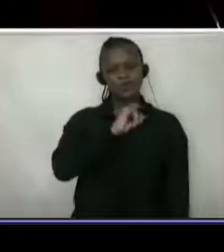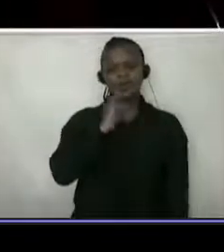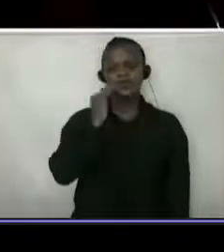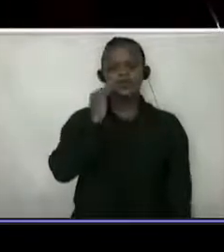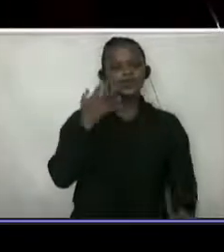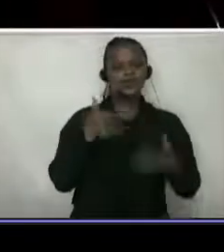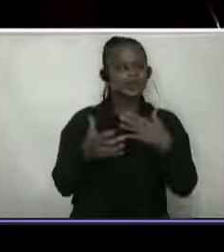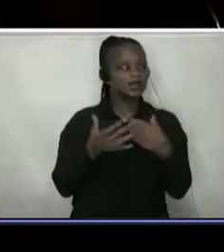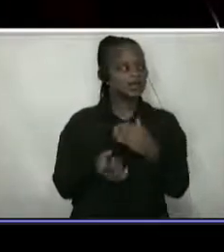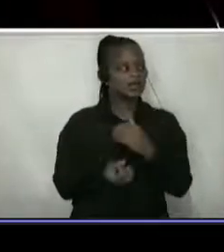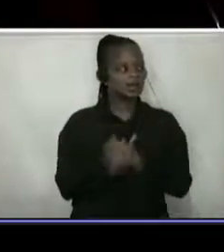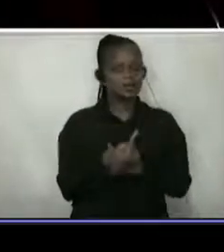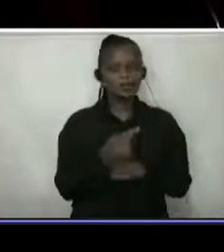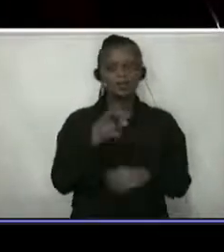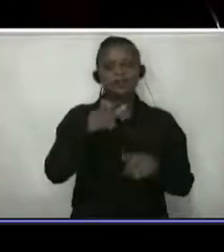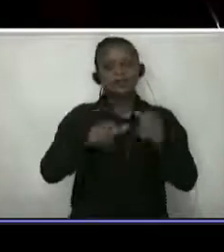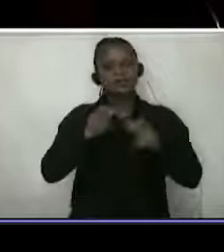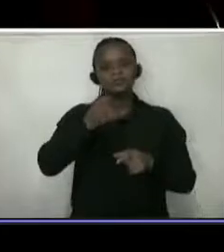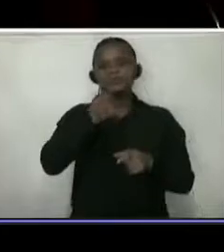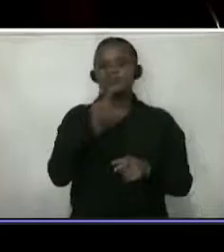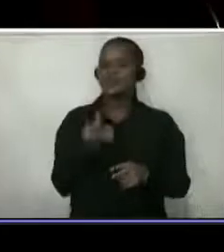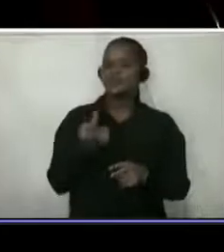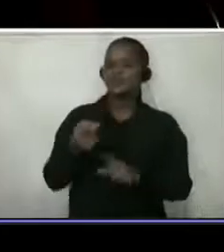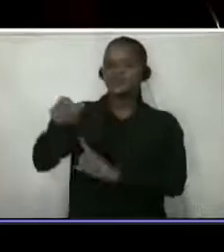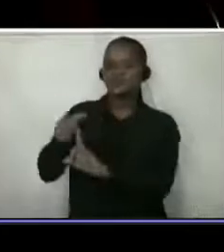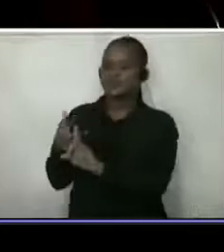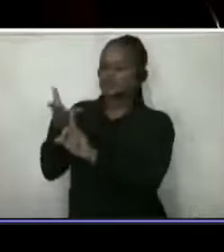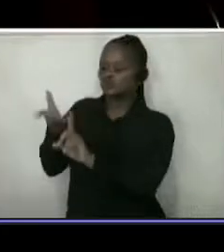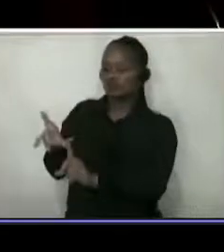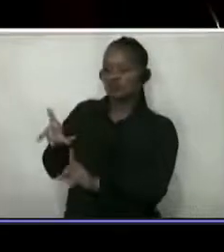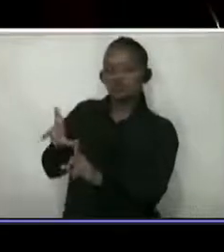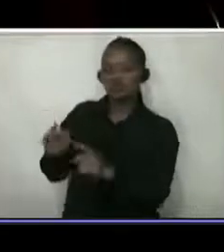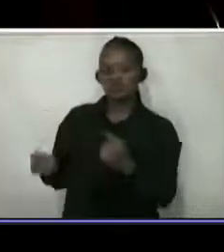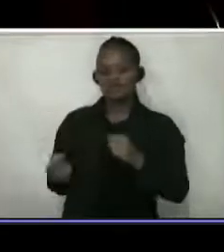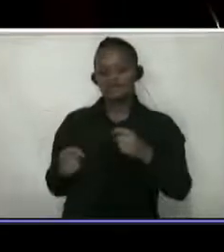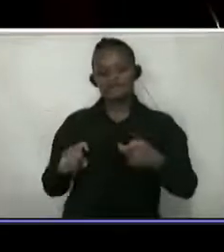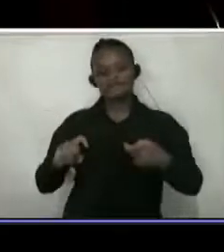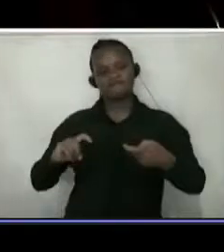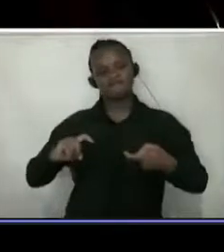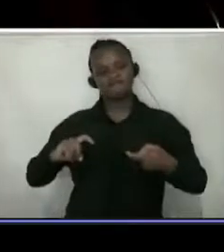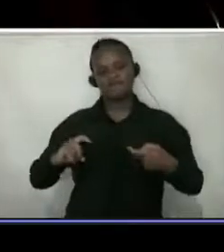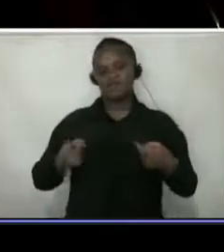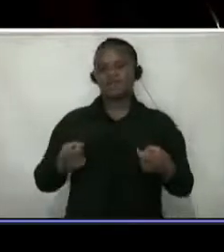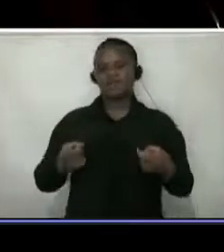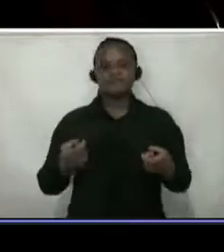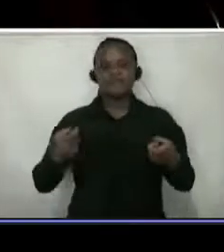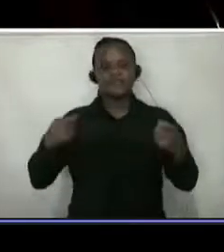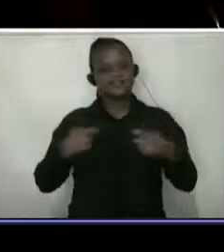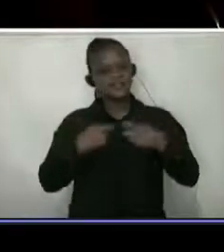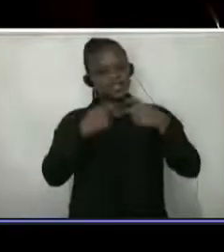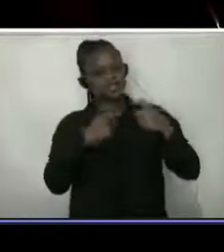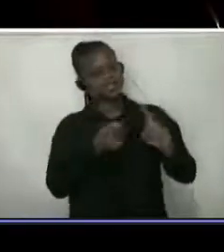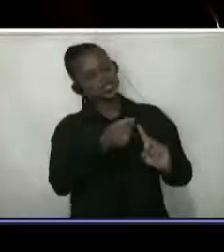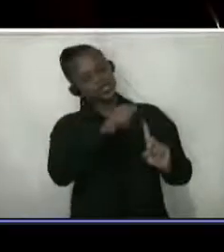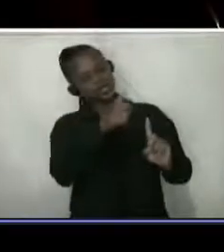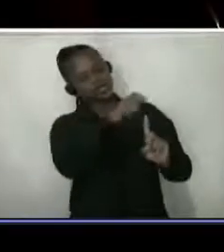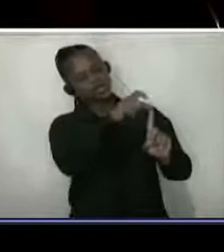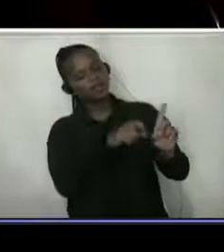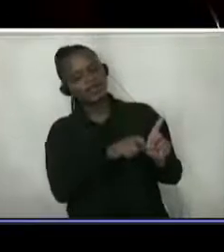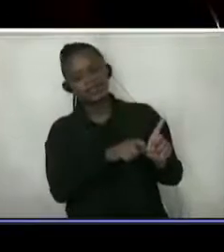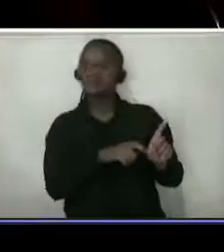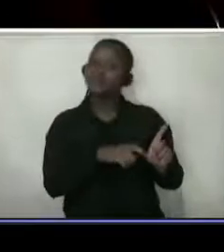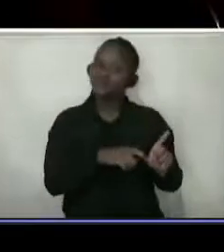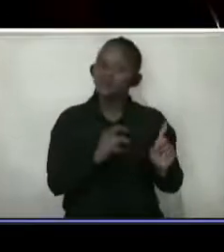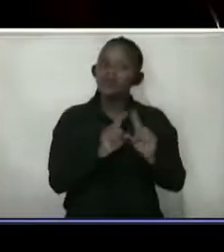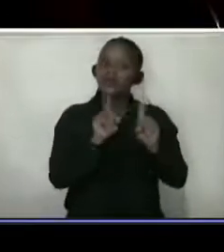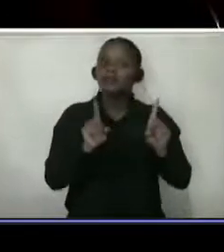X versus Y. And in a case like this, it is the taxpayer versus the ratepayer, because it is indeed public money and it's the